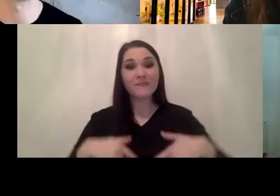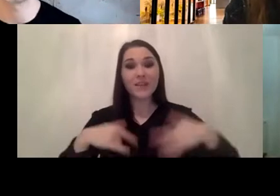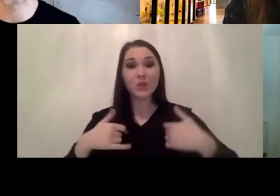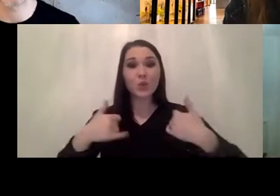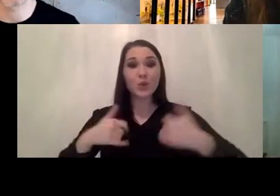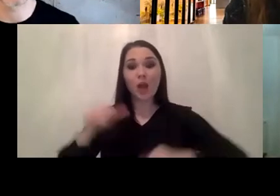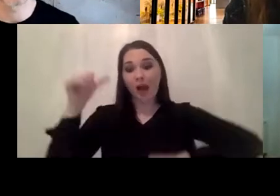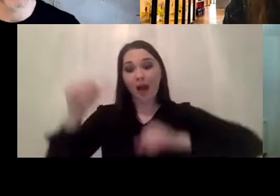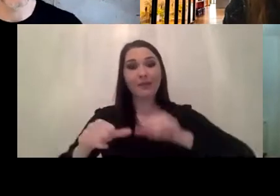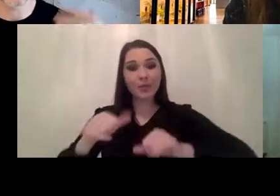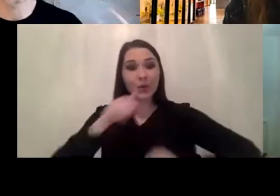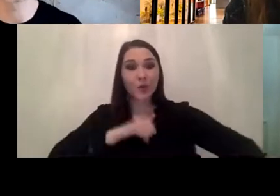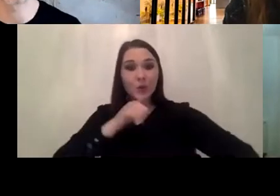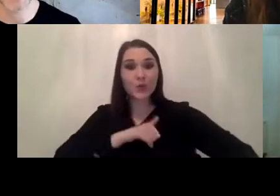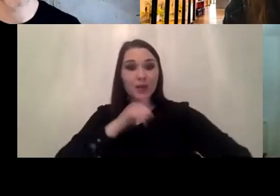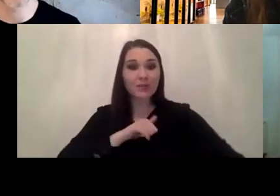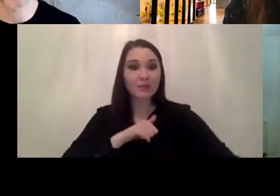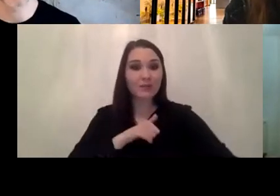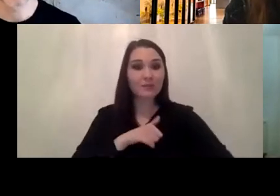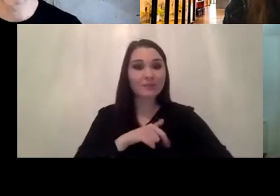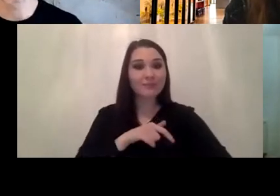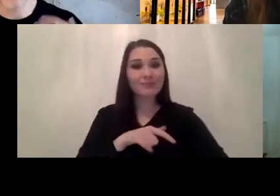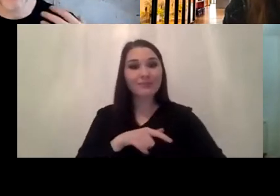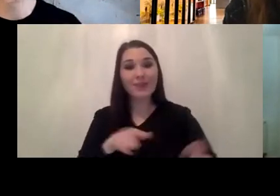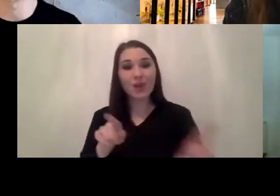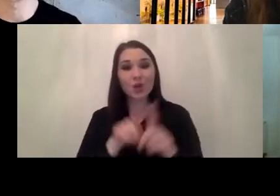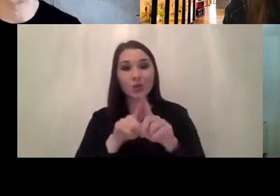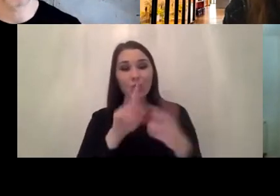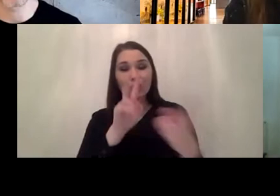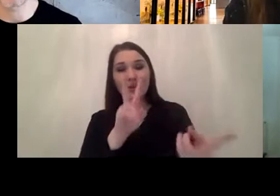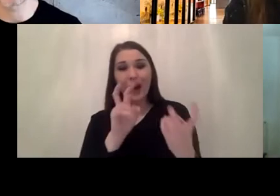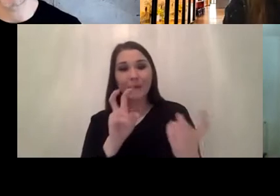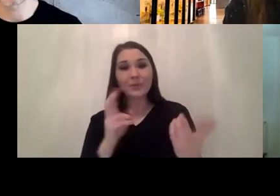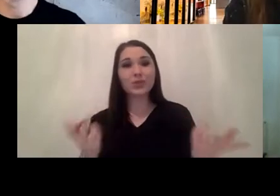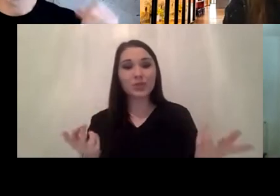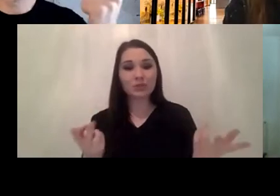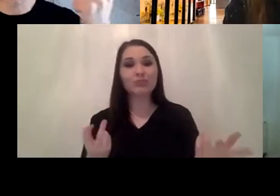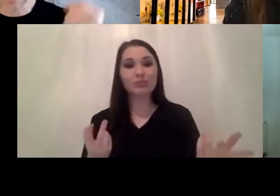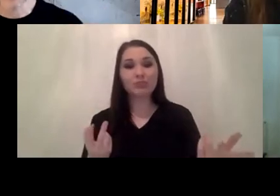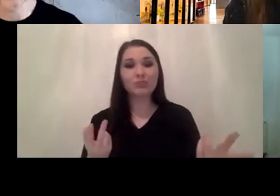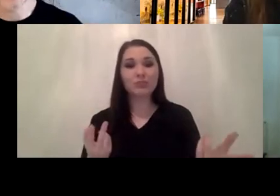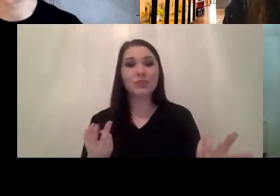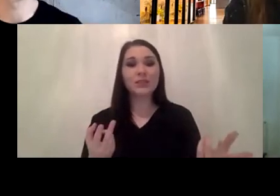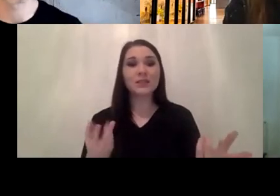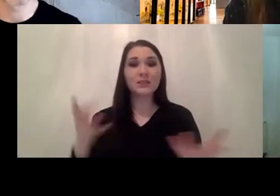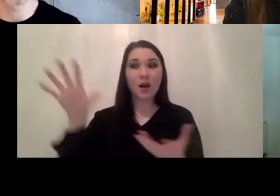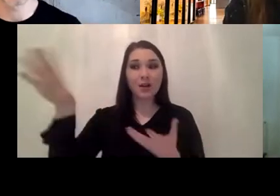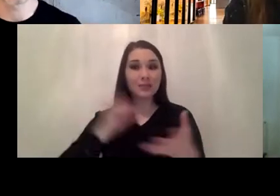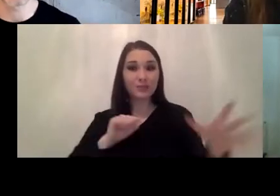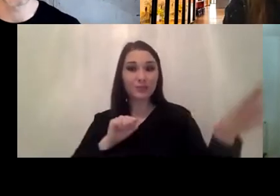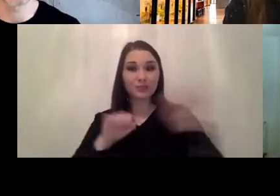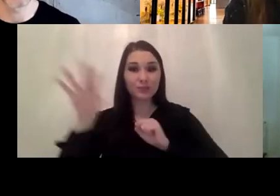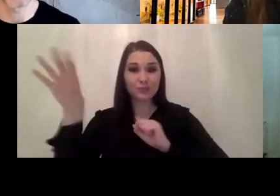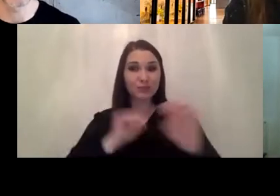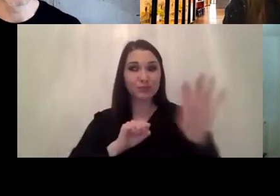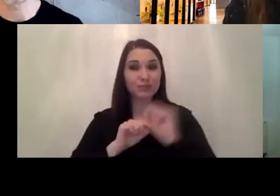in the space, obviously, I think we're also trying to capture on that. And then we know, you know, it's not just about this pulling people in and getting engagement as the